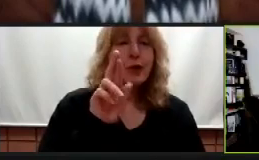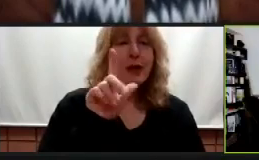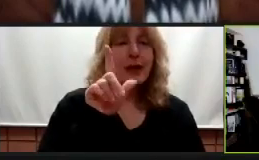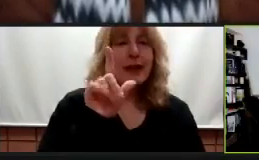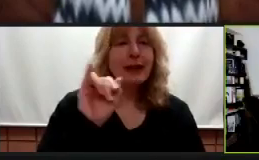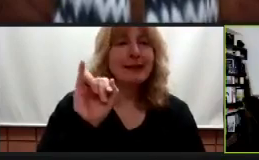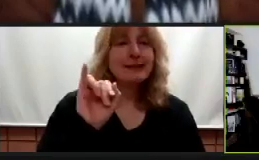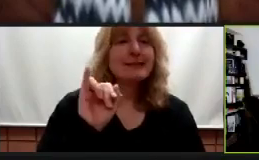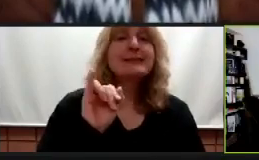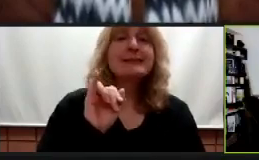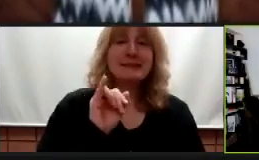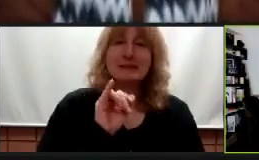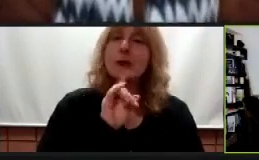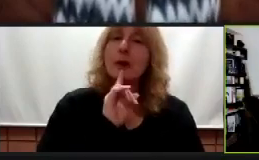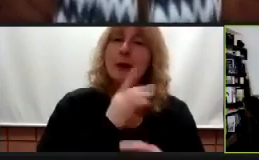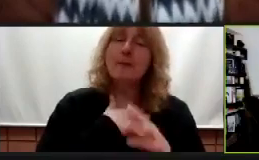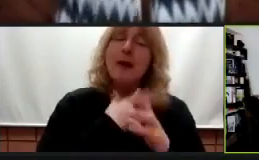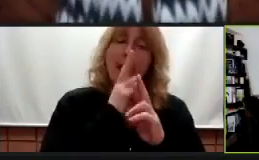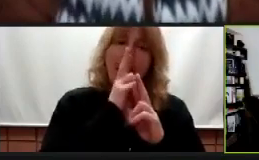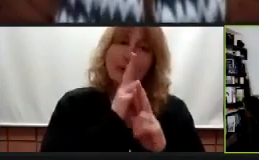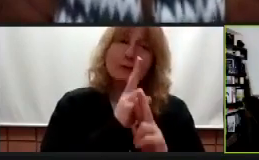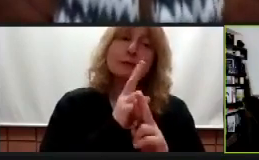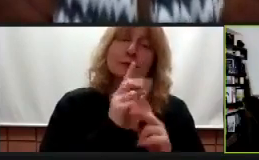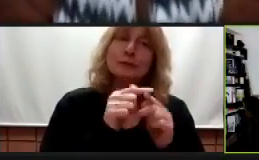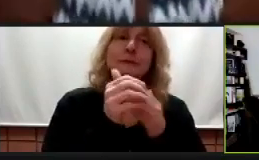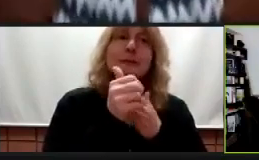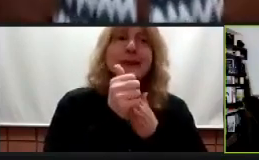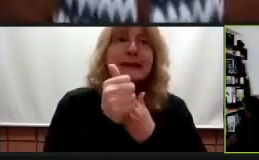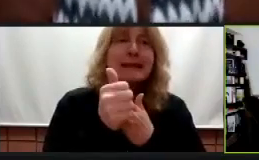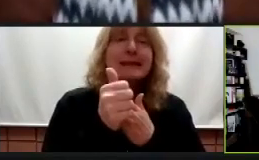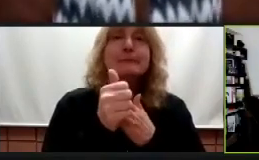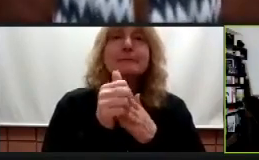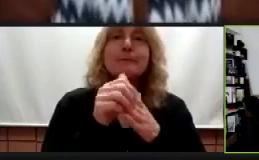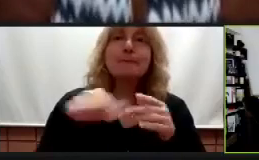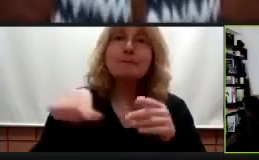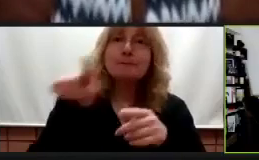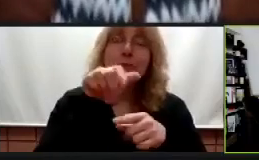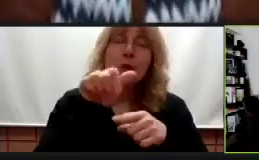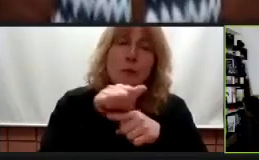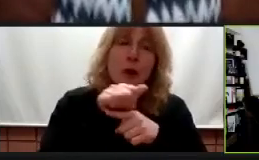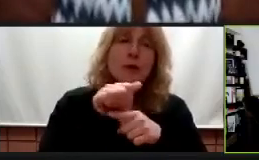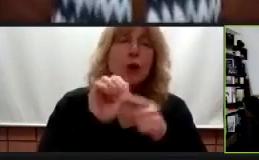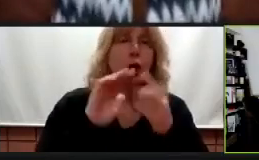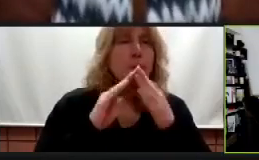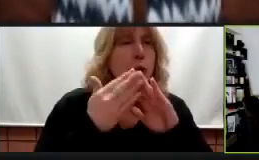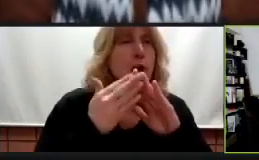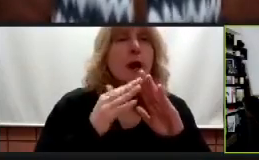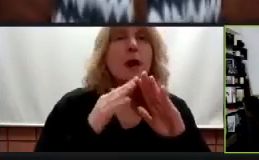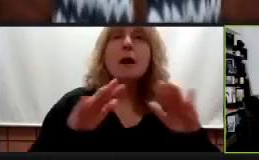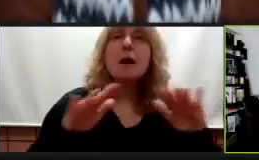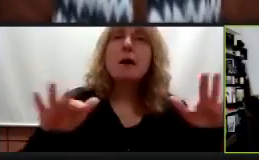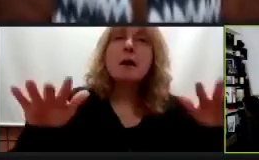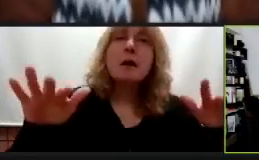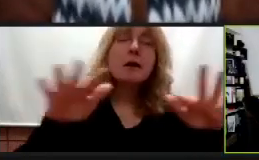So community, remember, you are strong and together we are strong. You are wise and together we